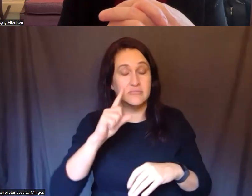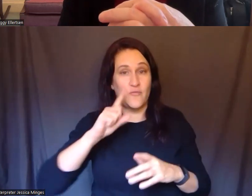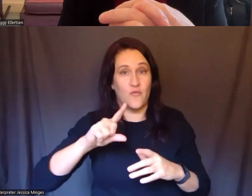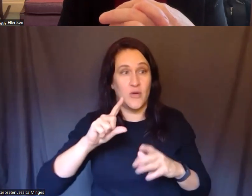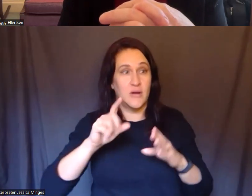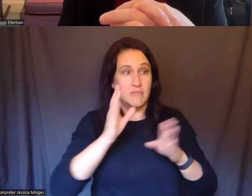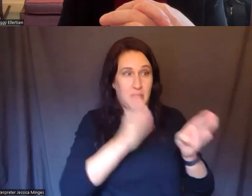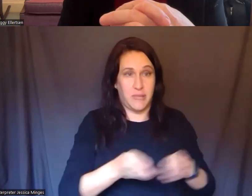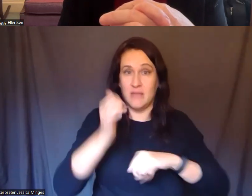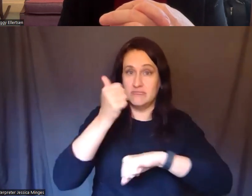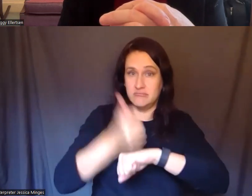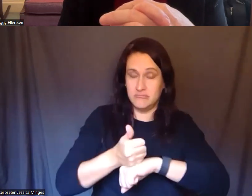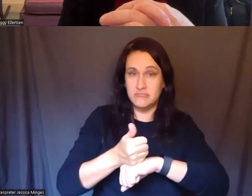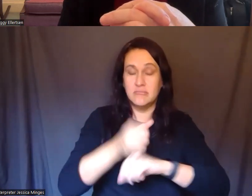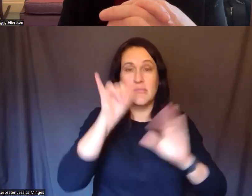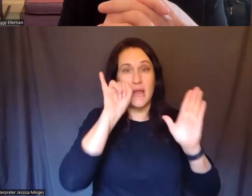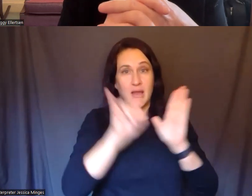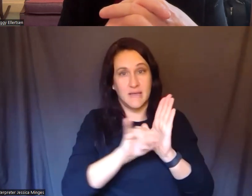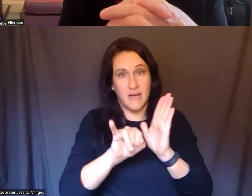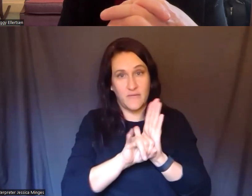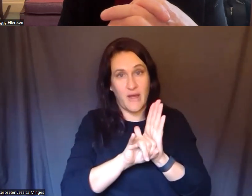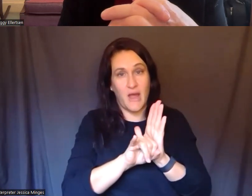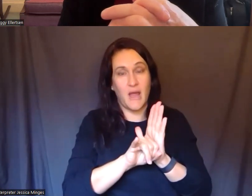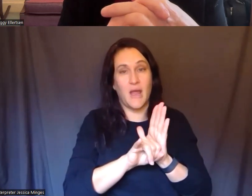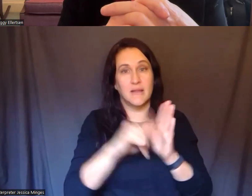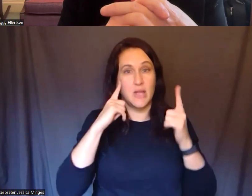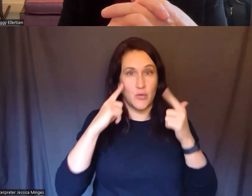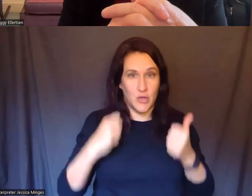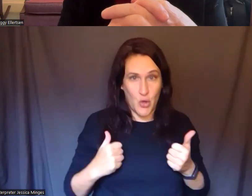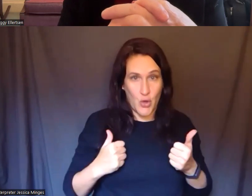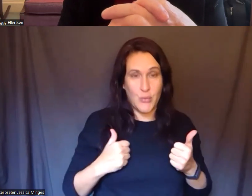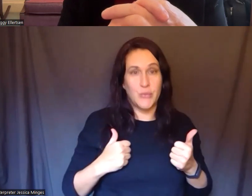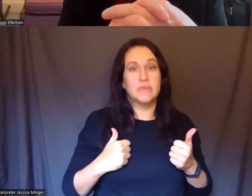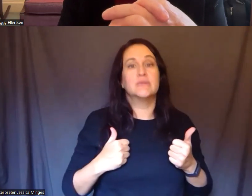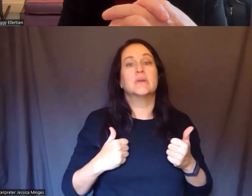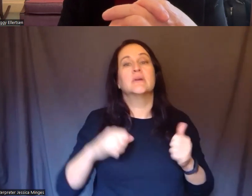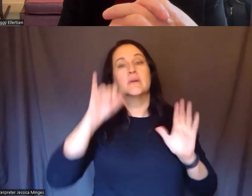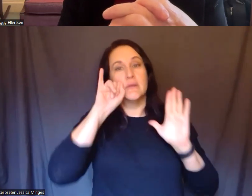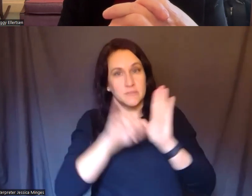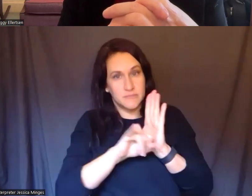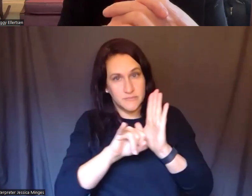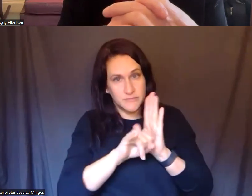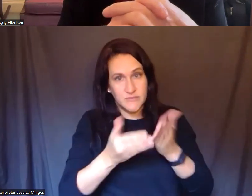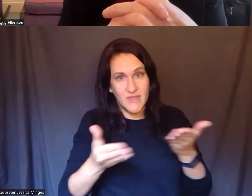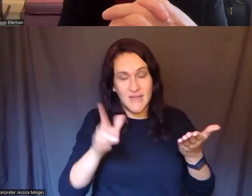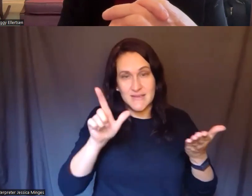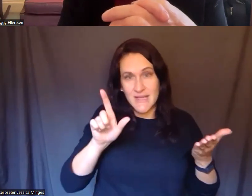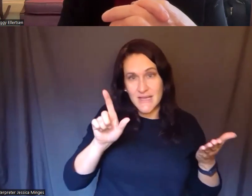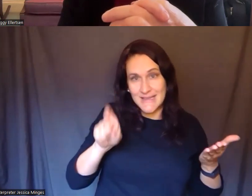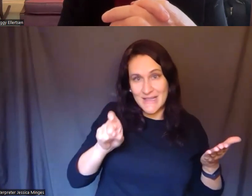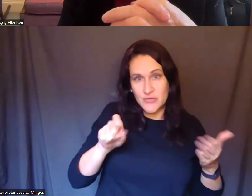in place, identifying their hearing loss, identifying the things that they need to